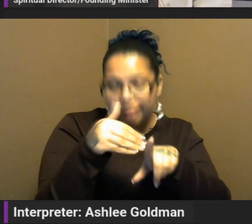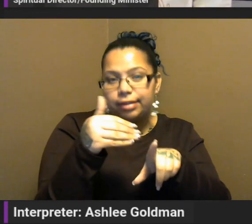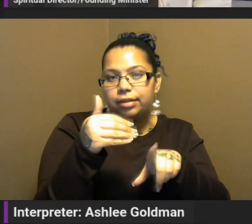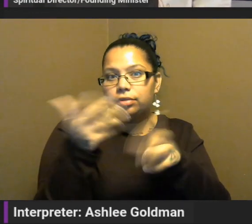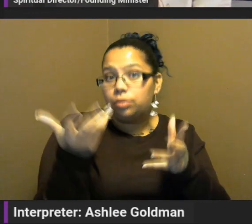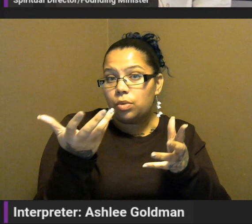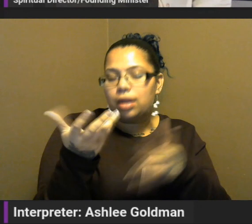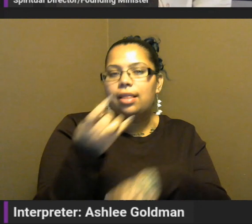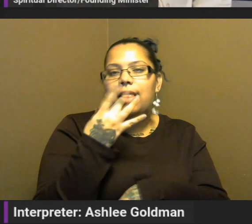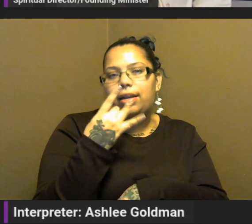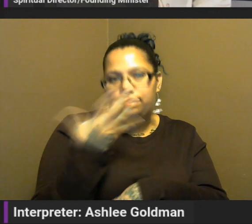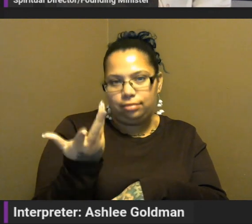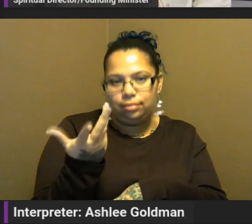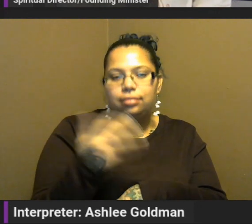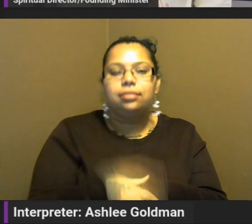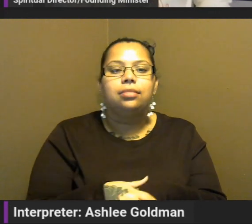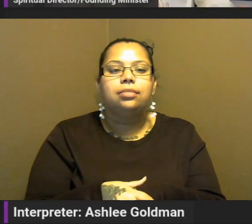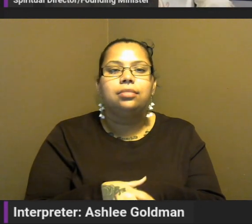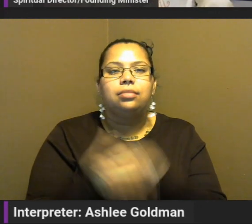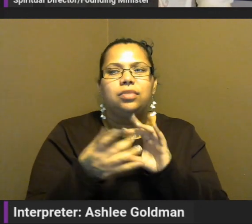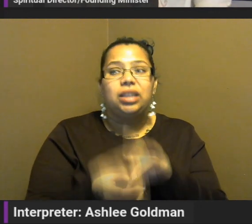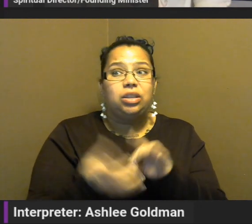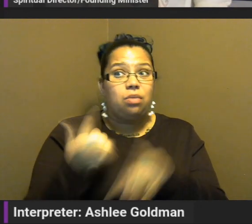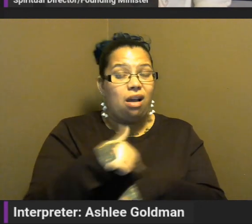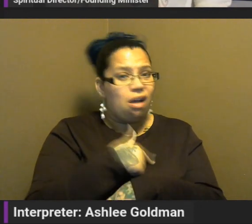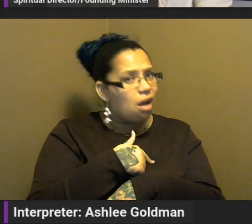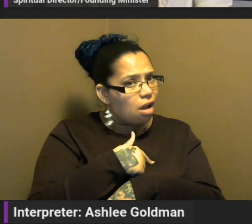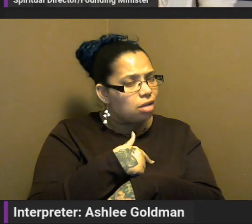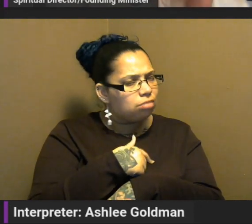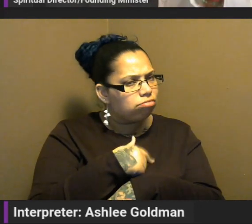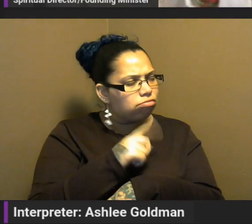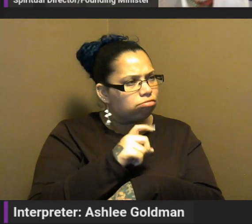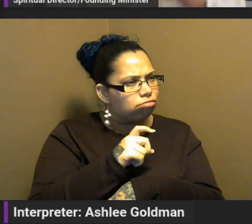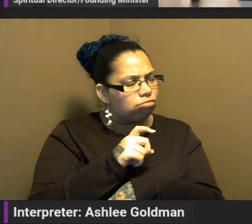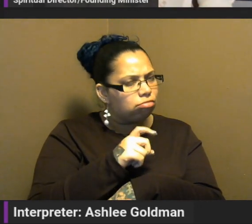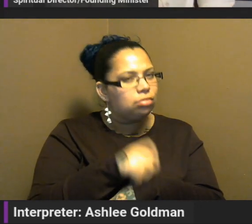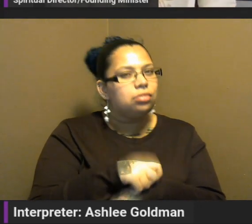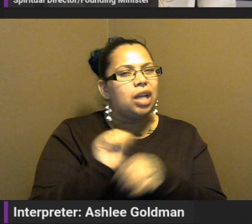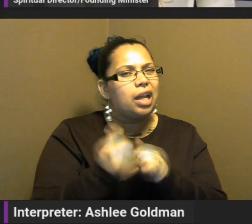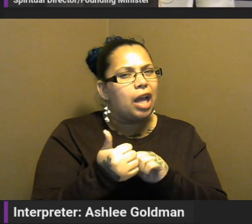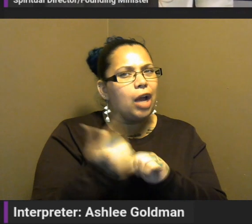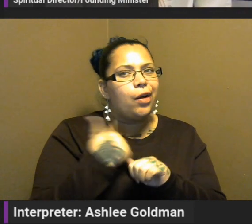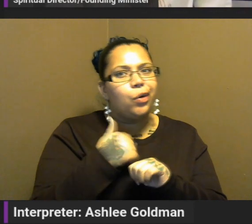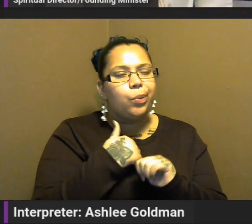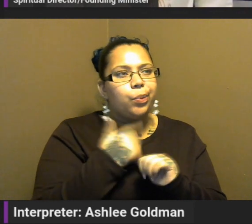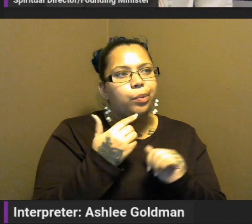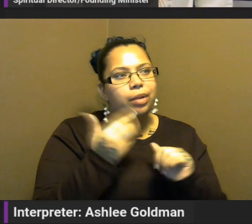what does this have to do with any of us? And how are we invited to honor both the